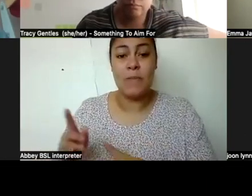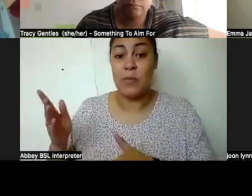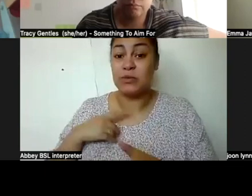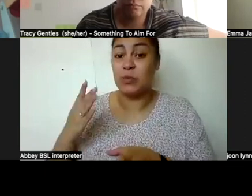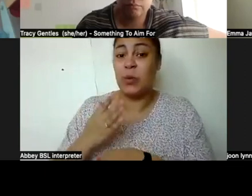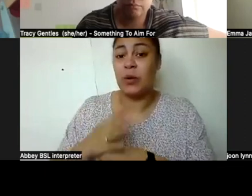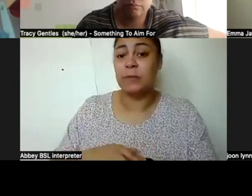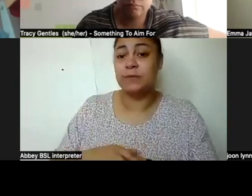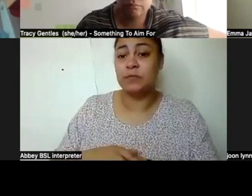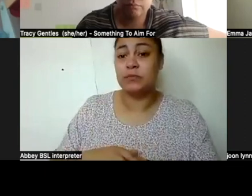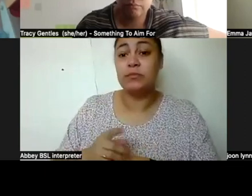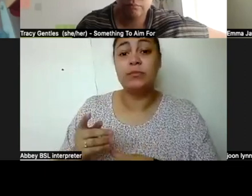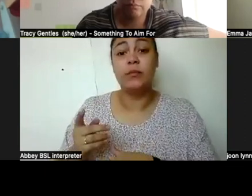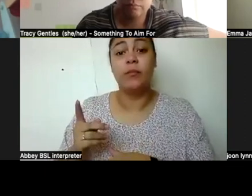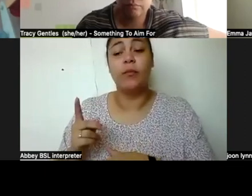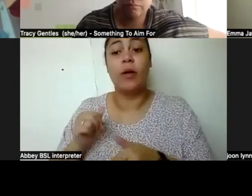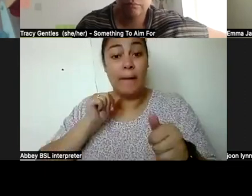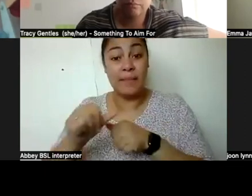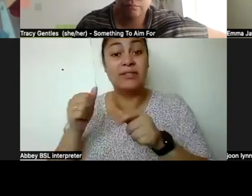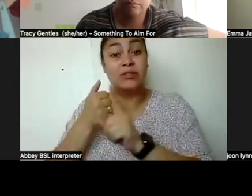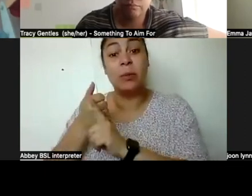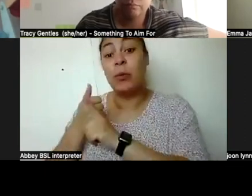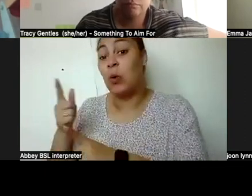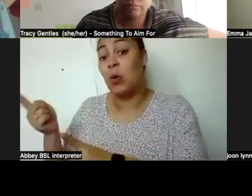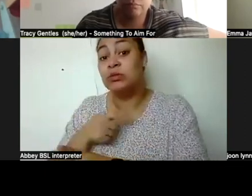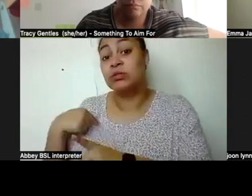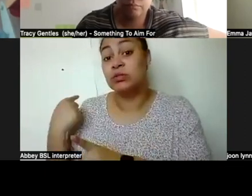in, and that which can better support us.